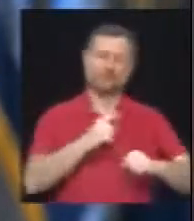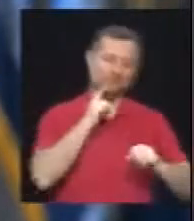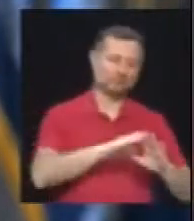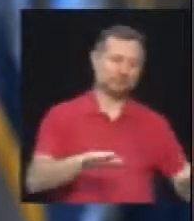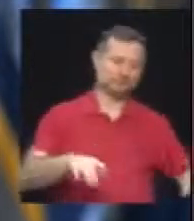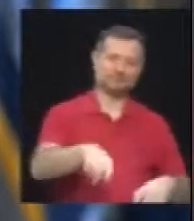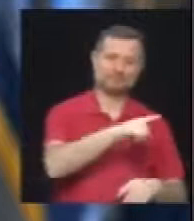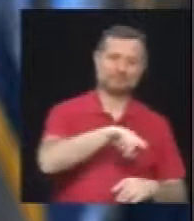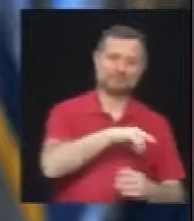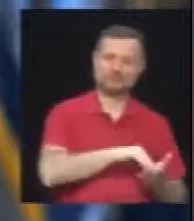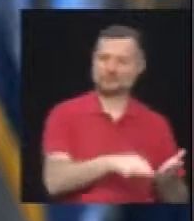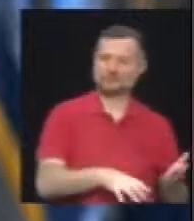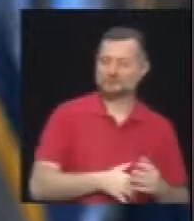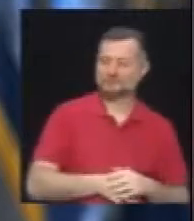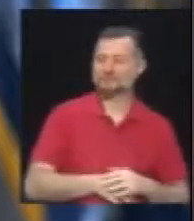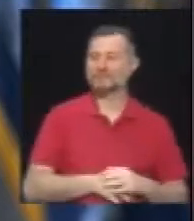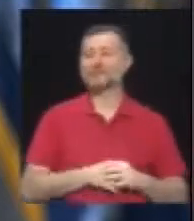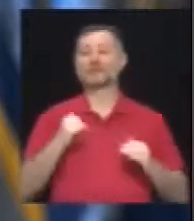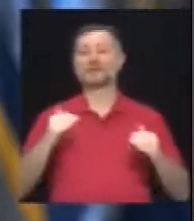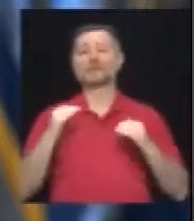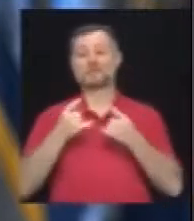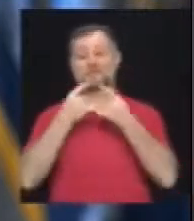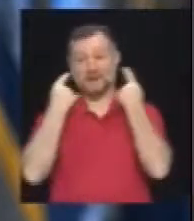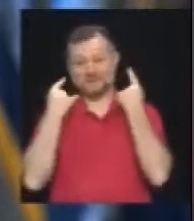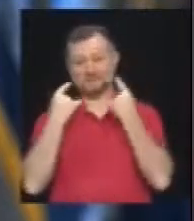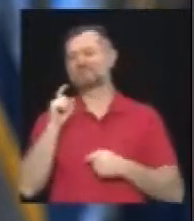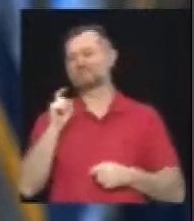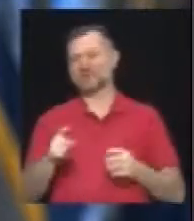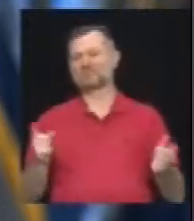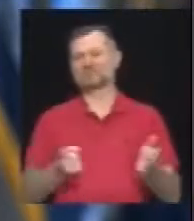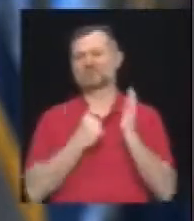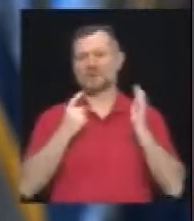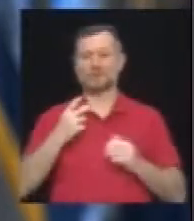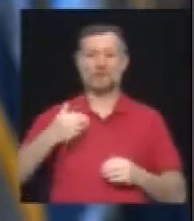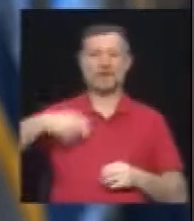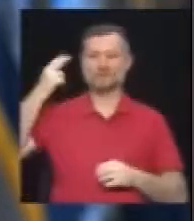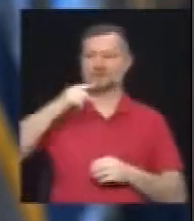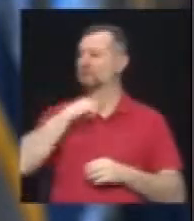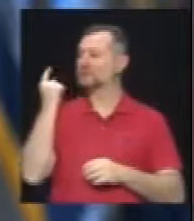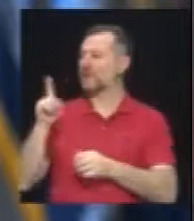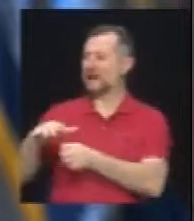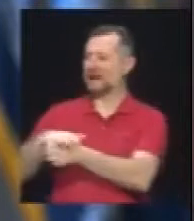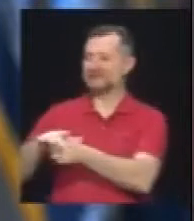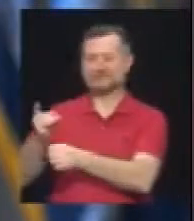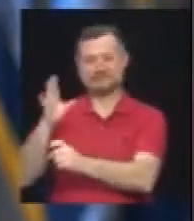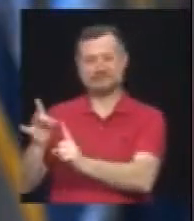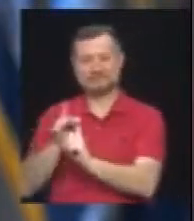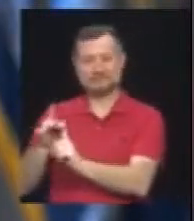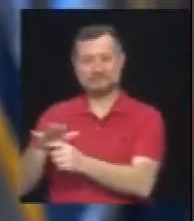protection. Masks must be required in high-risk areas, and private